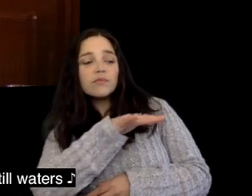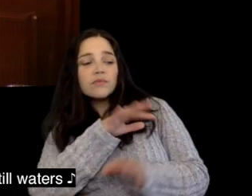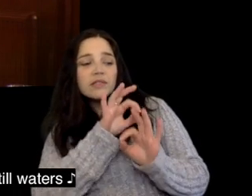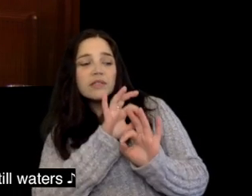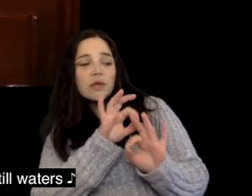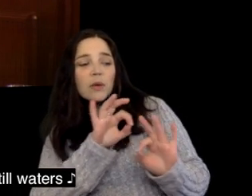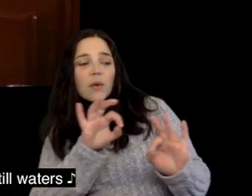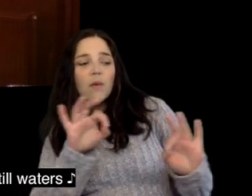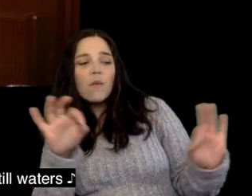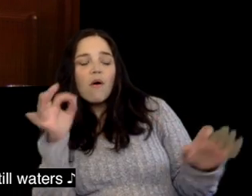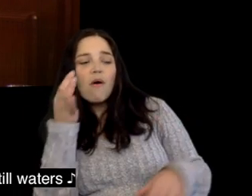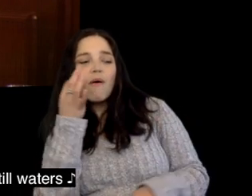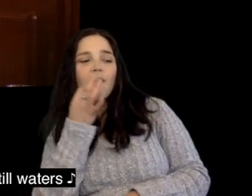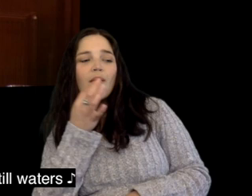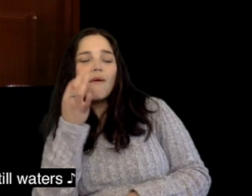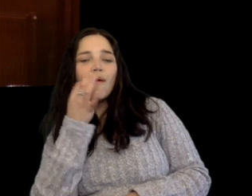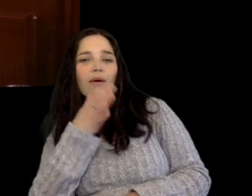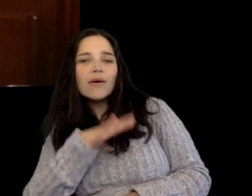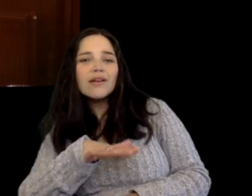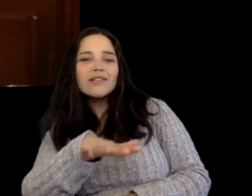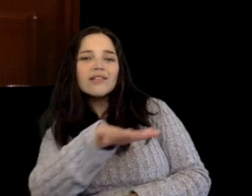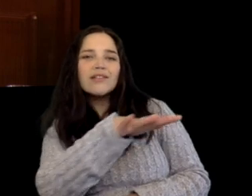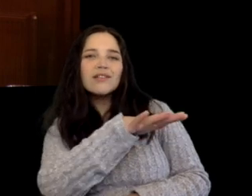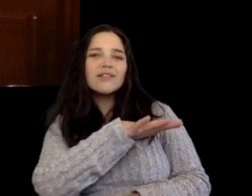the still